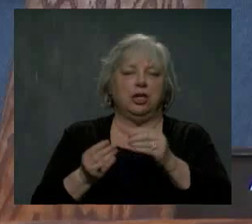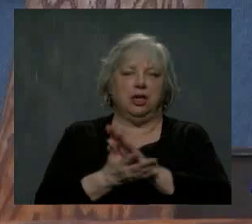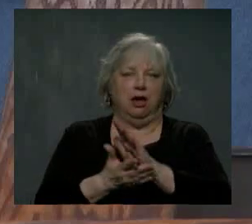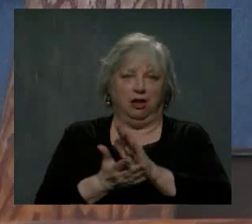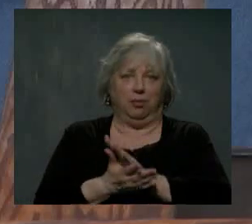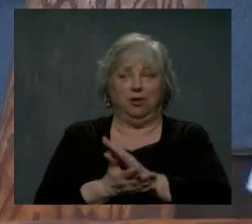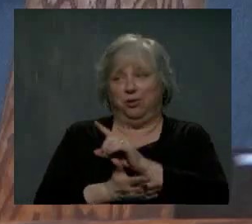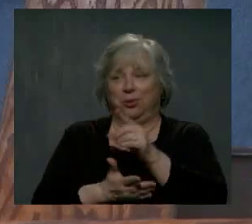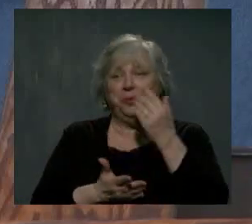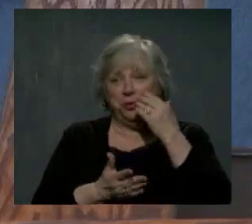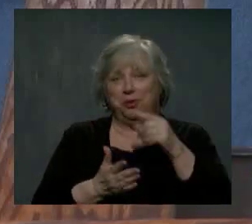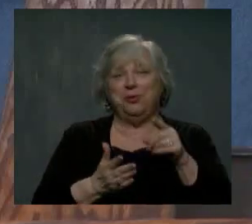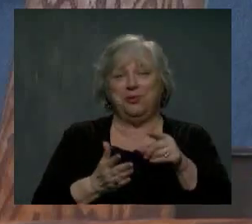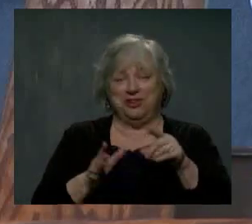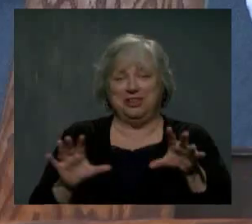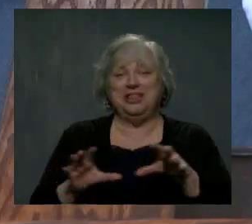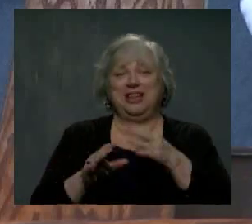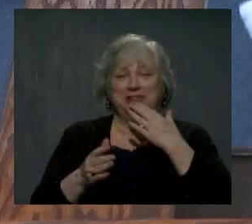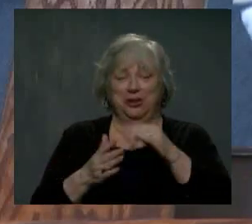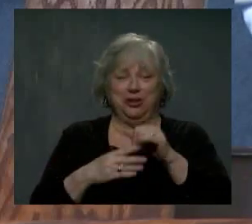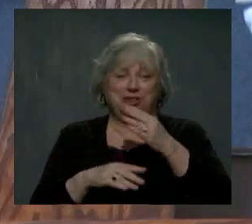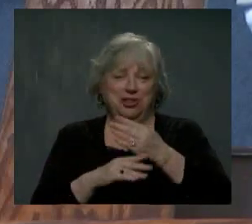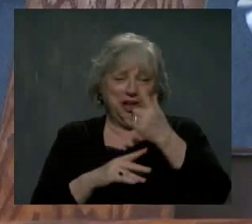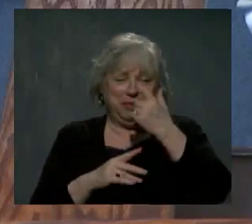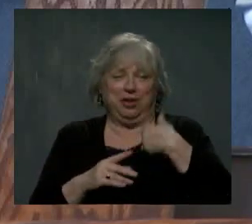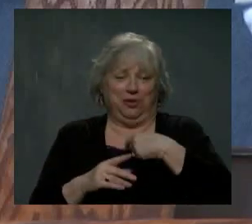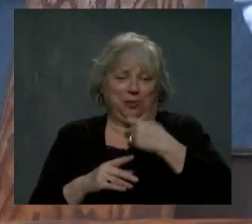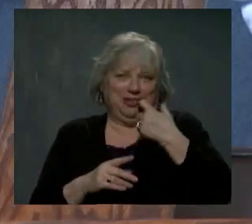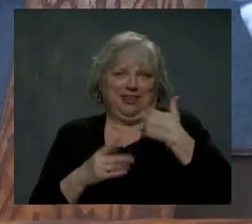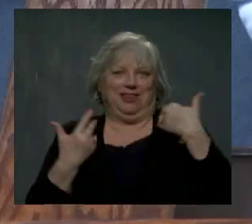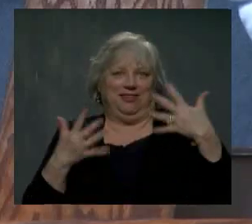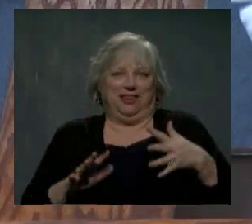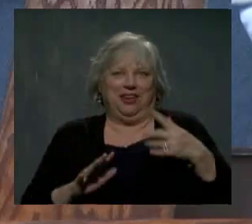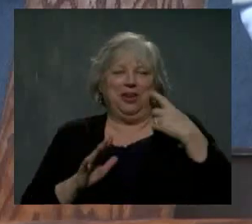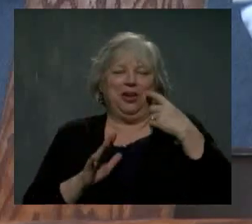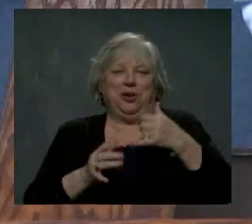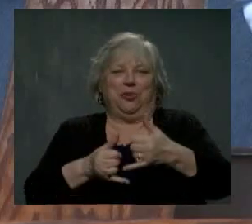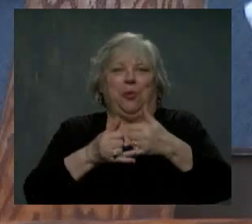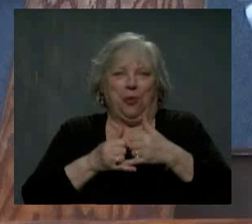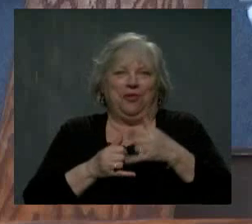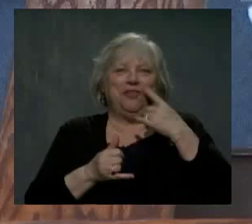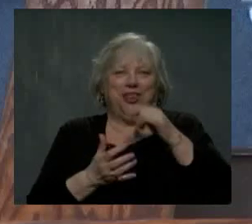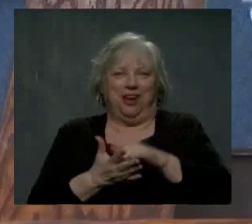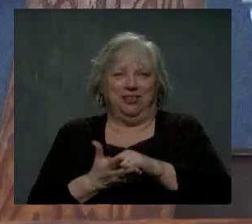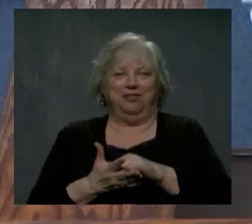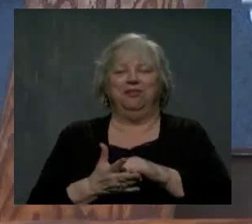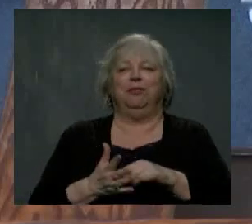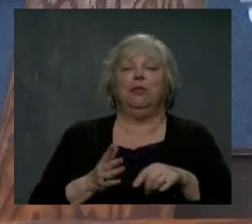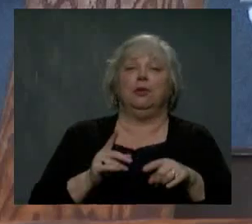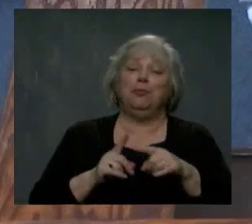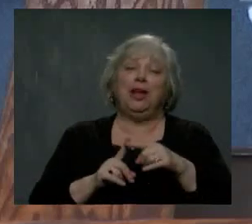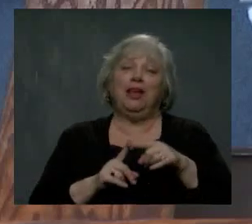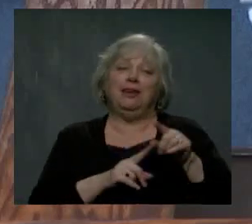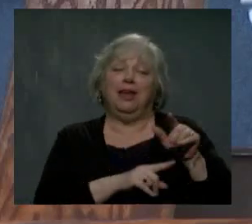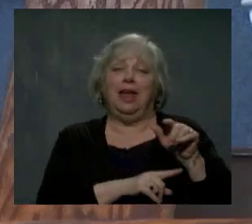she does a very good job, as we've just been recognized for those awards. She also